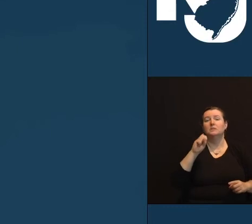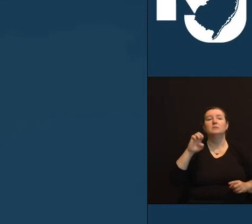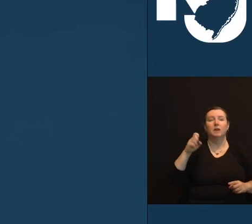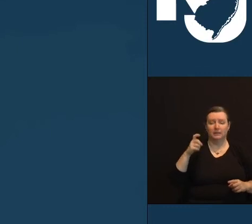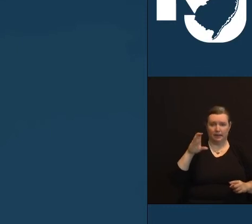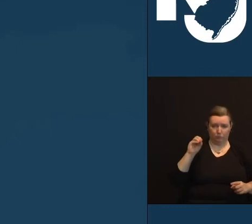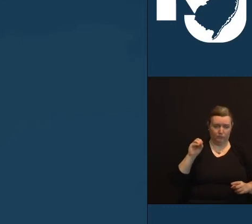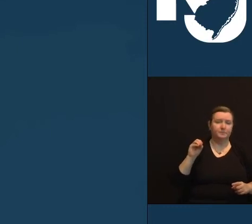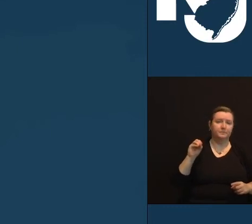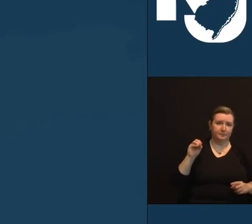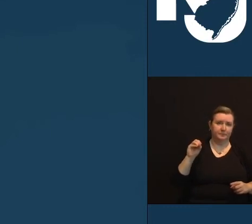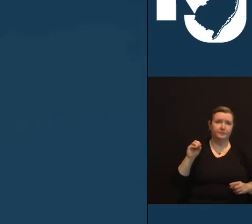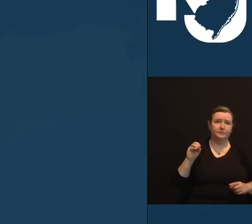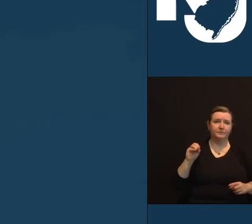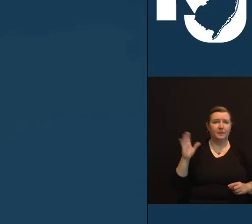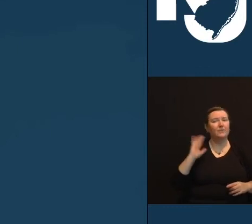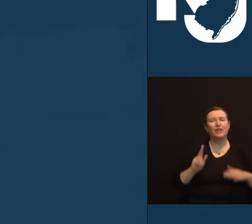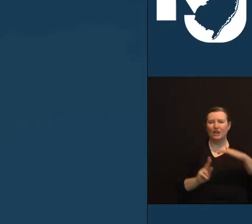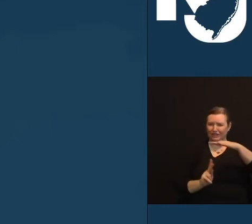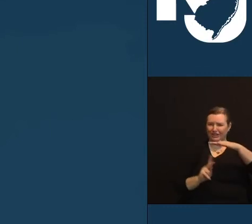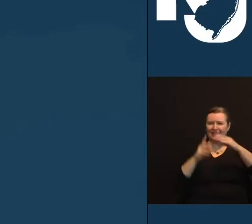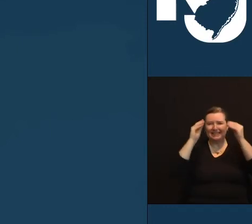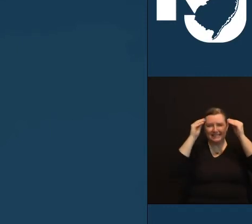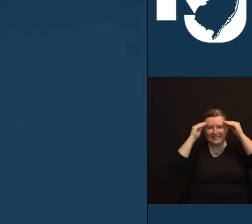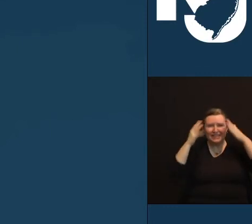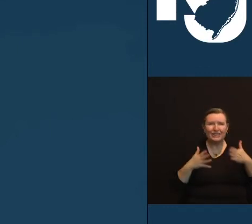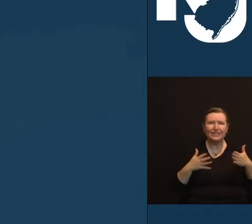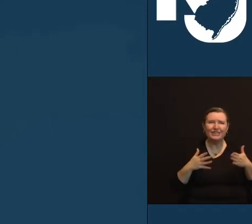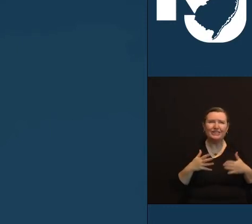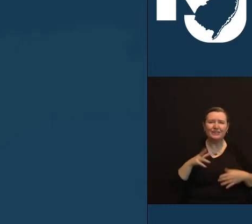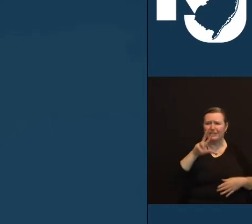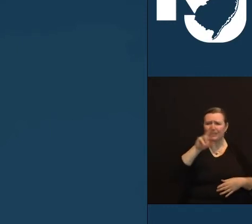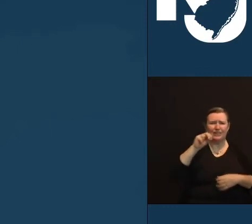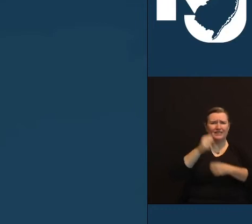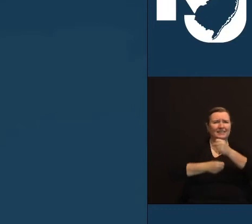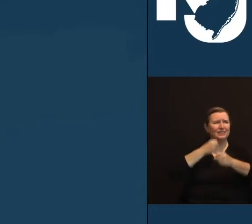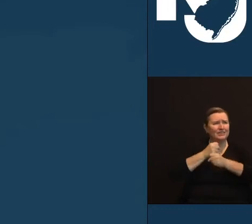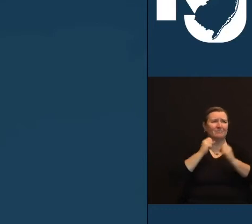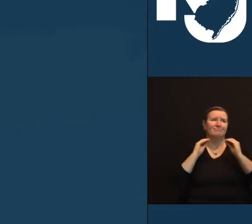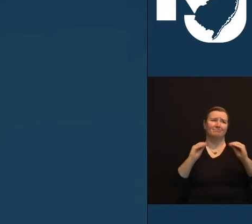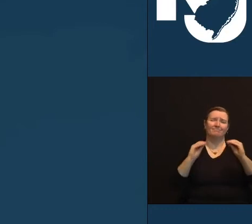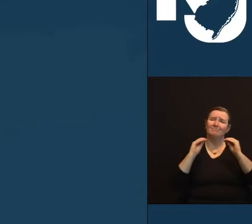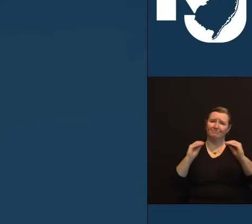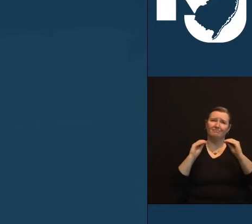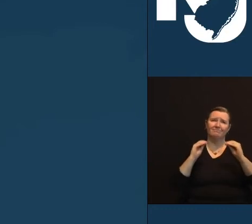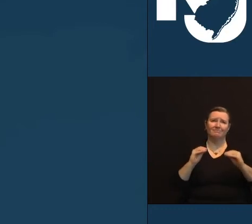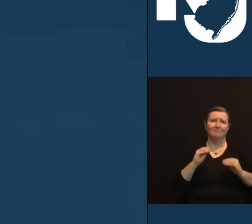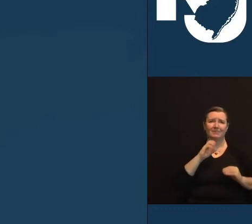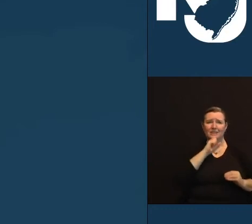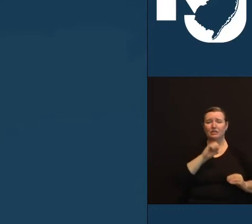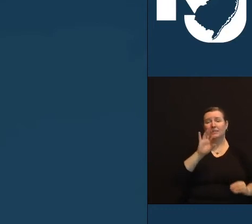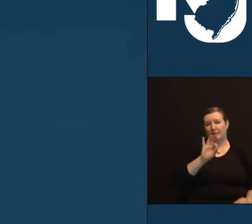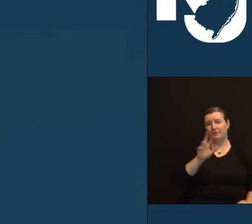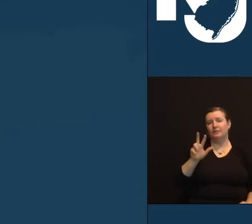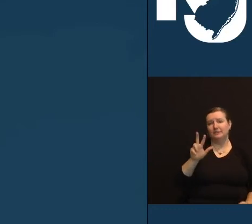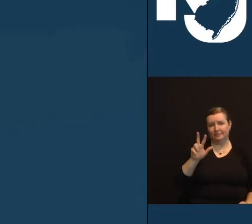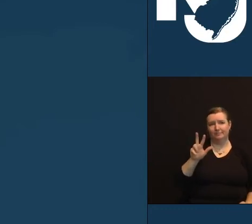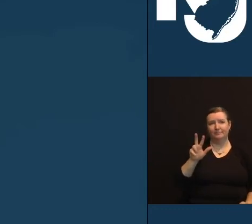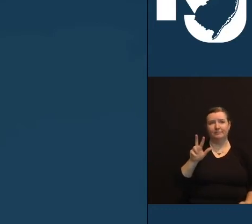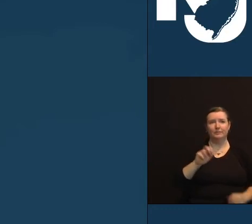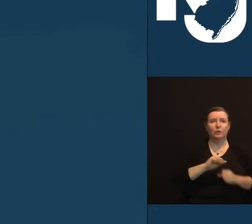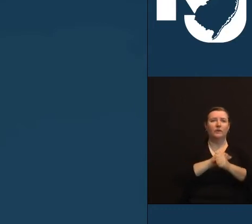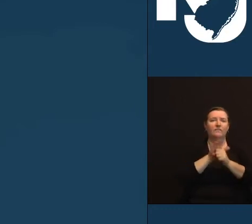former kindergarten teacher who spent 30 years in the classroom. She was 93 years old when